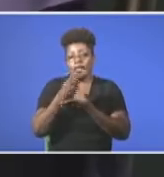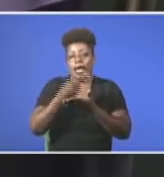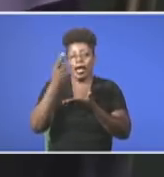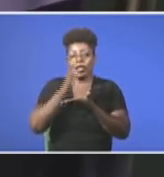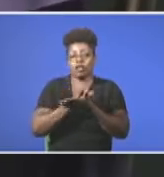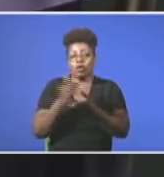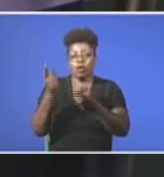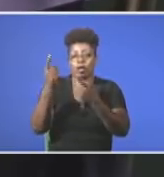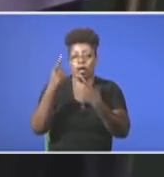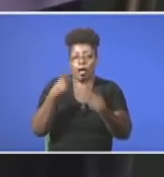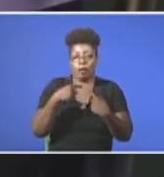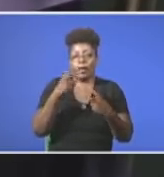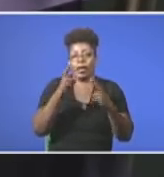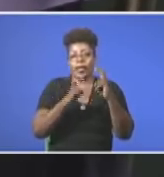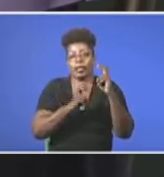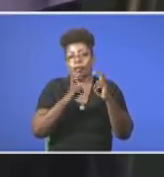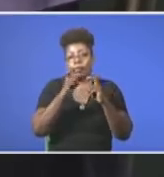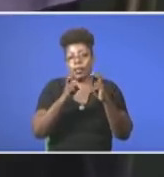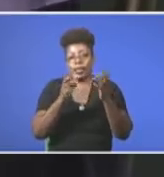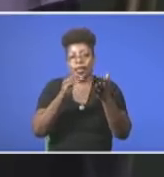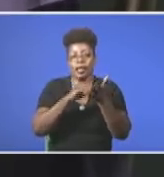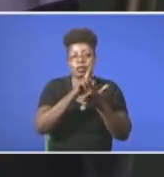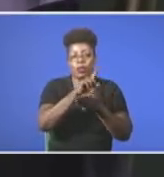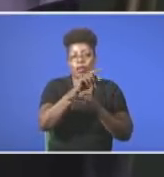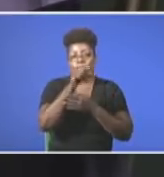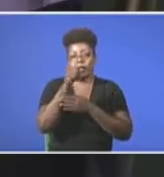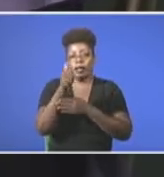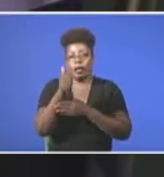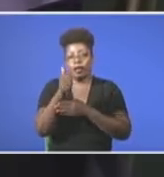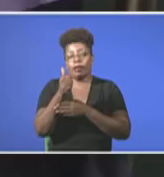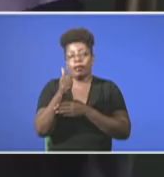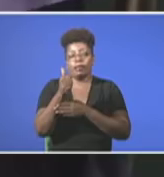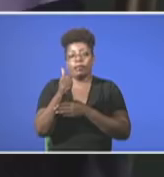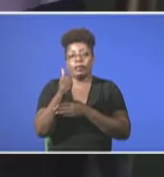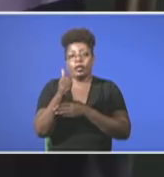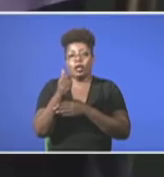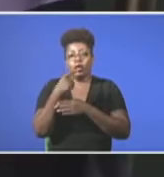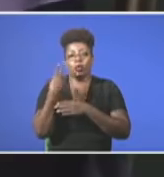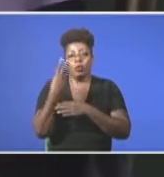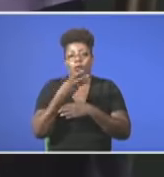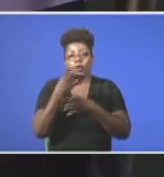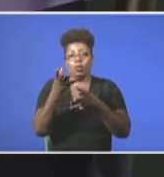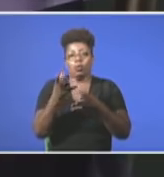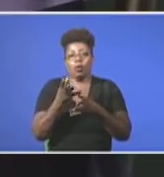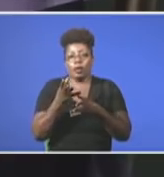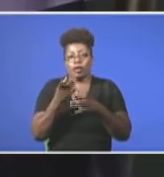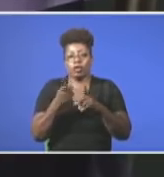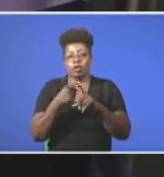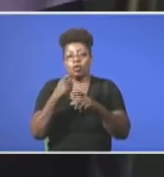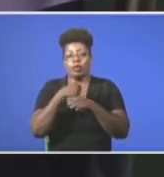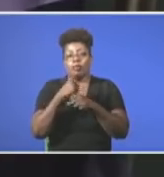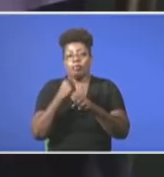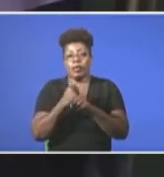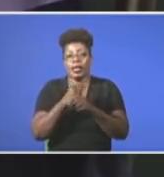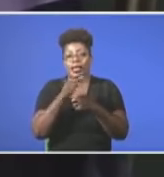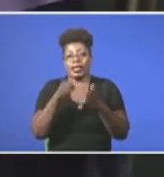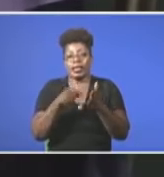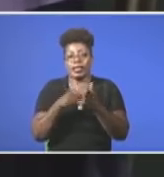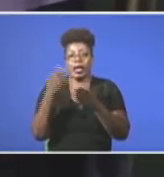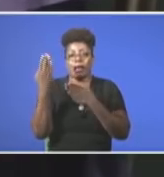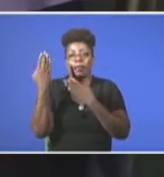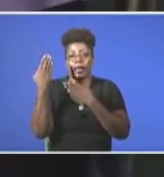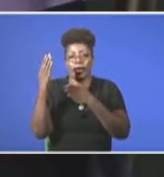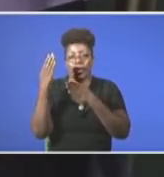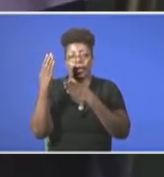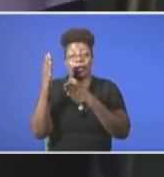and compete against each other and the high-profile kids, we wanted to make this a Bahamian